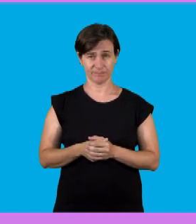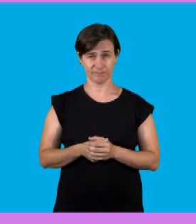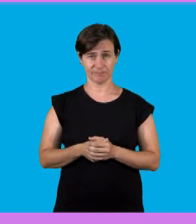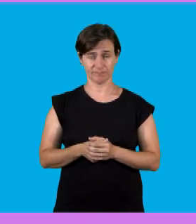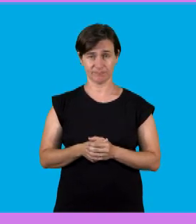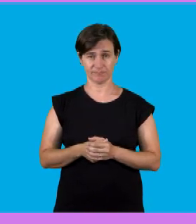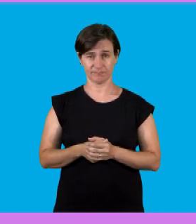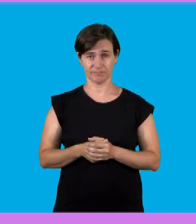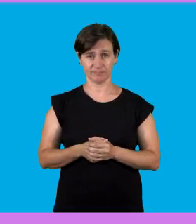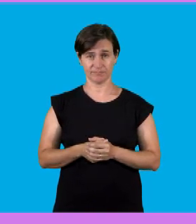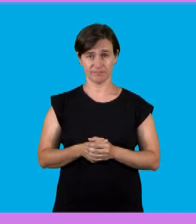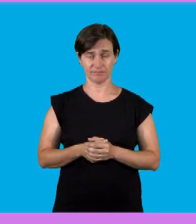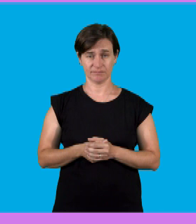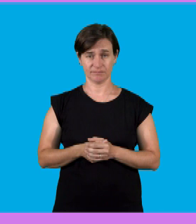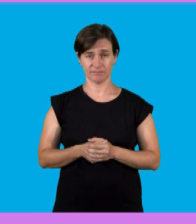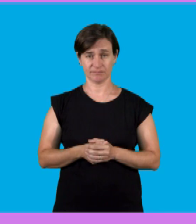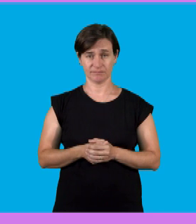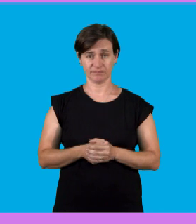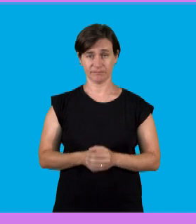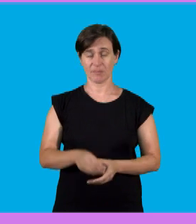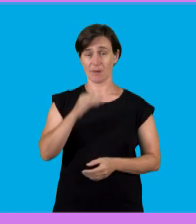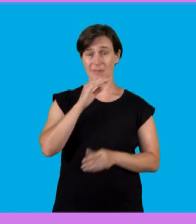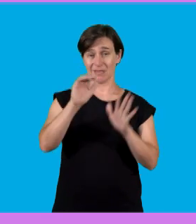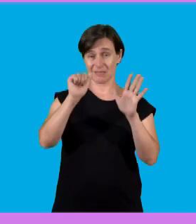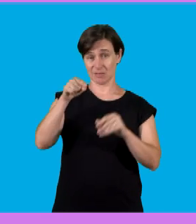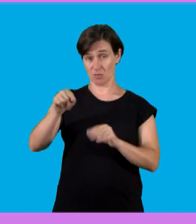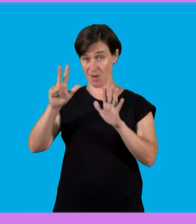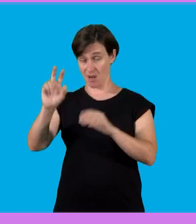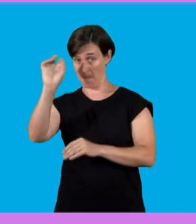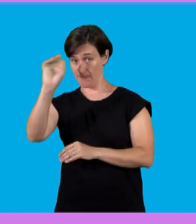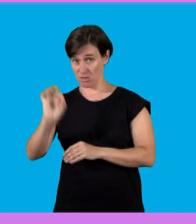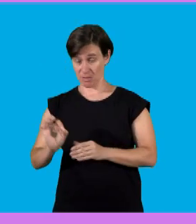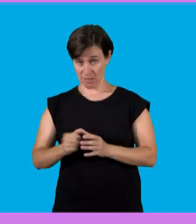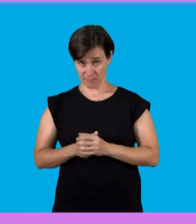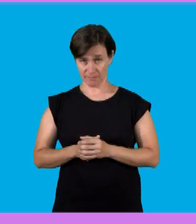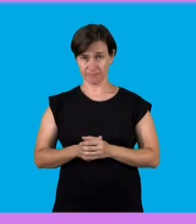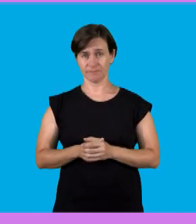So therefore I'll take the 6.8%.